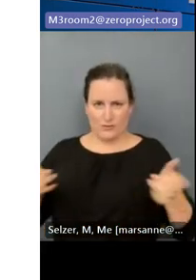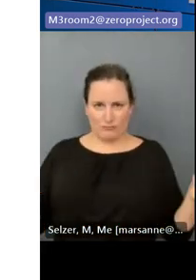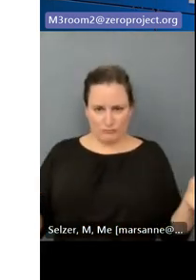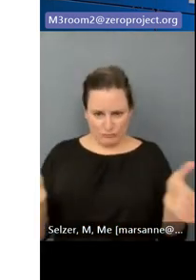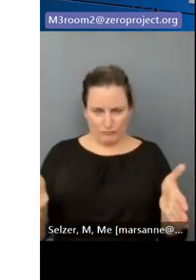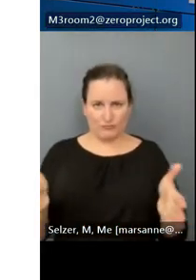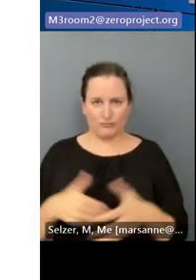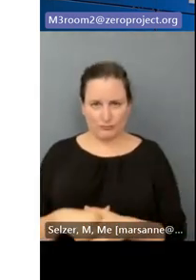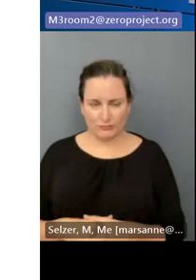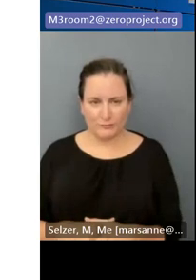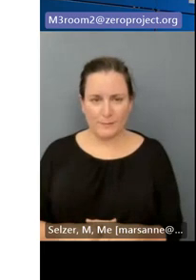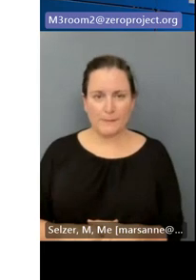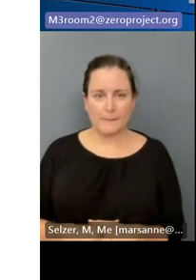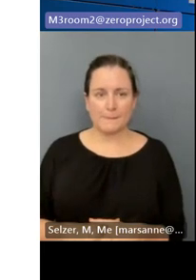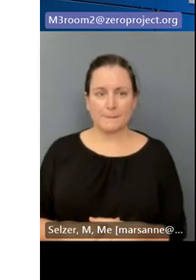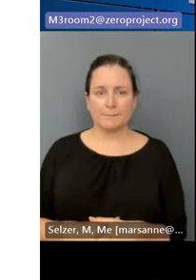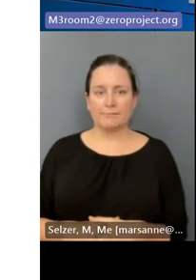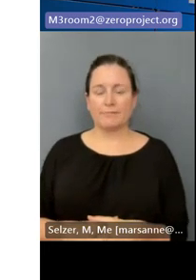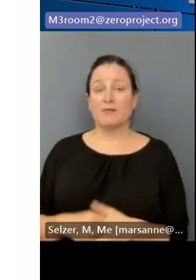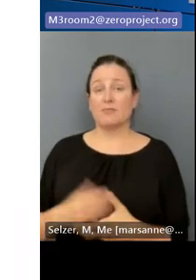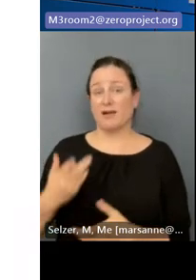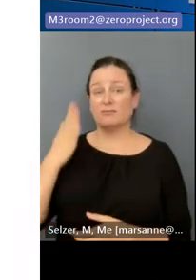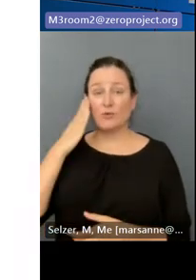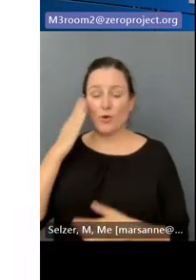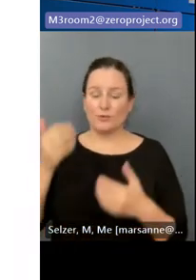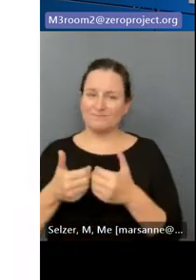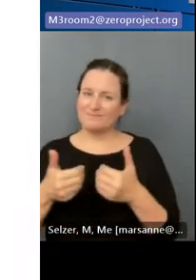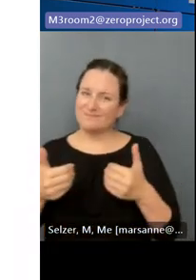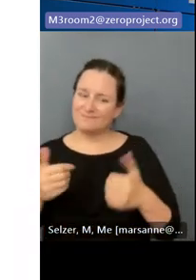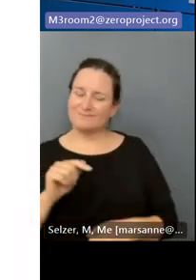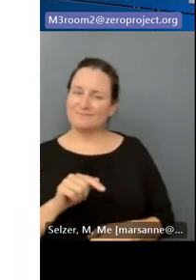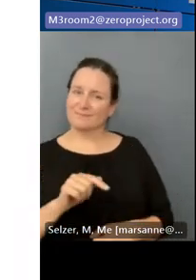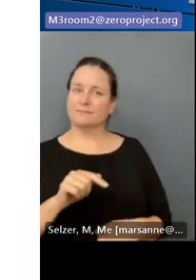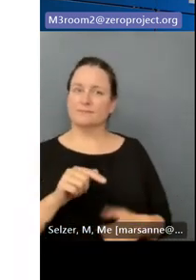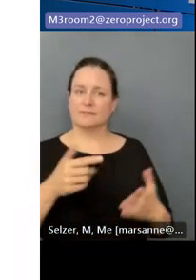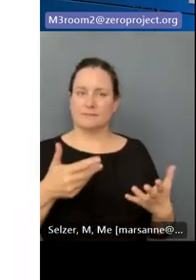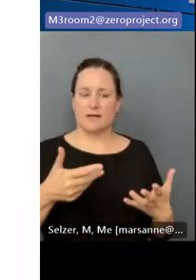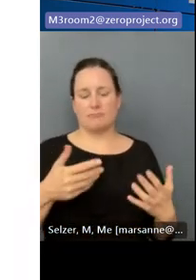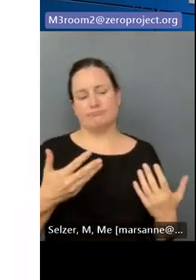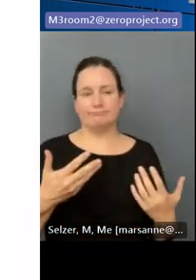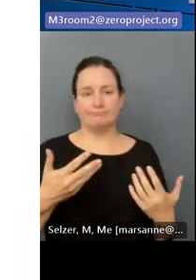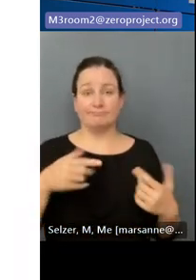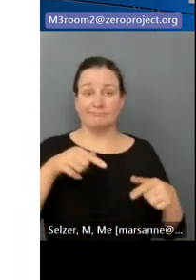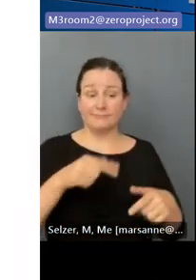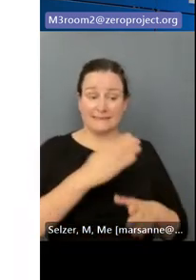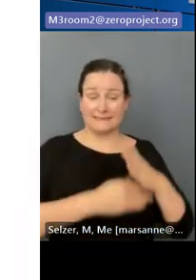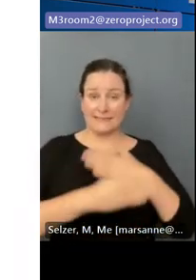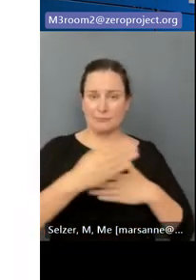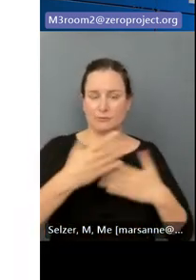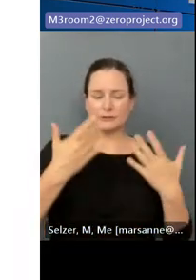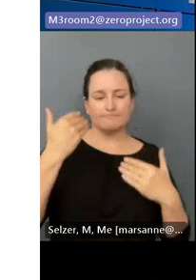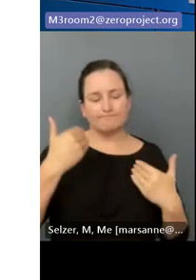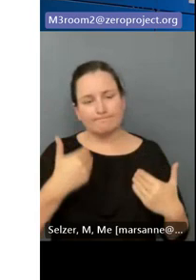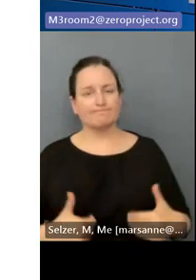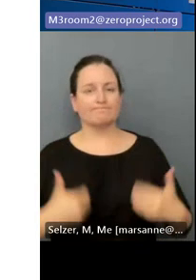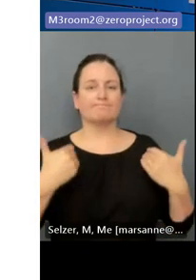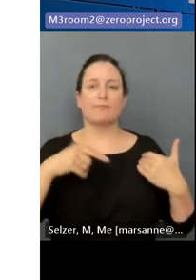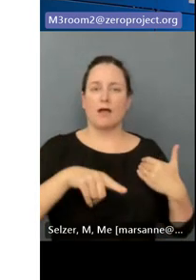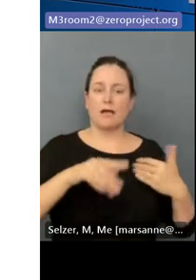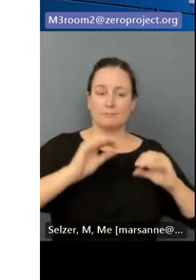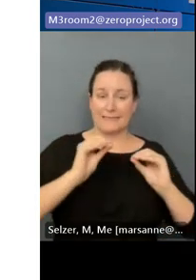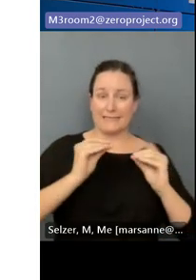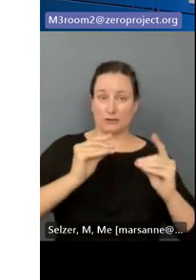the specialized educational with the extra class or extra tutoring, but the service is